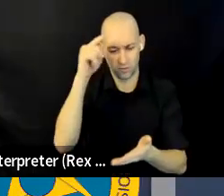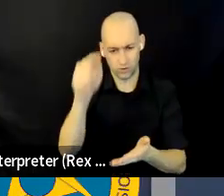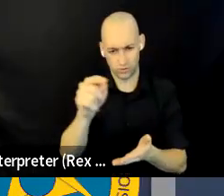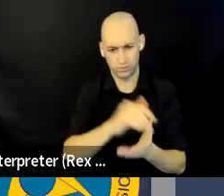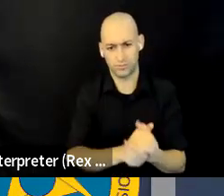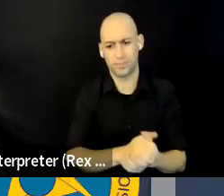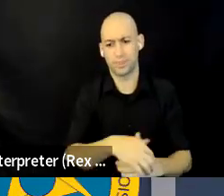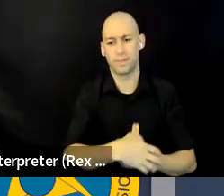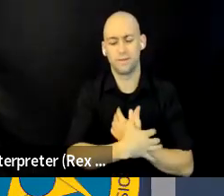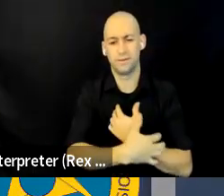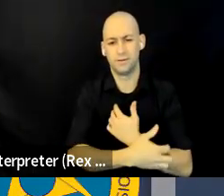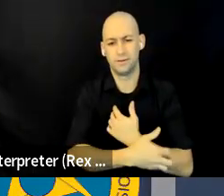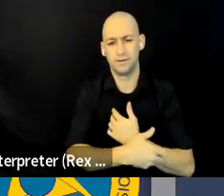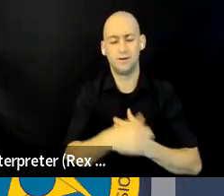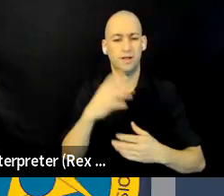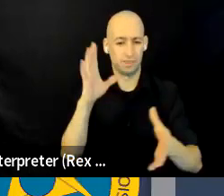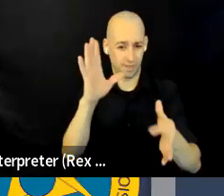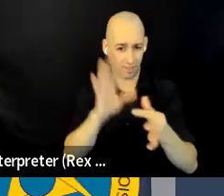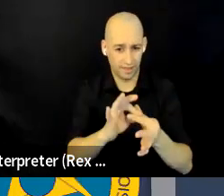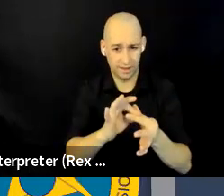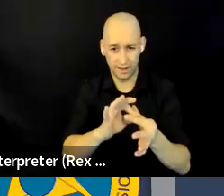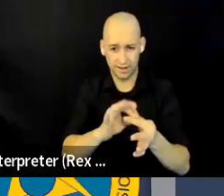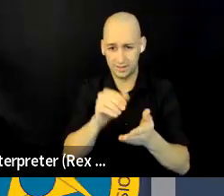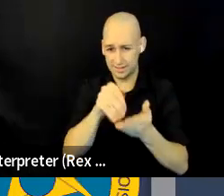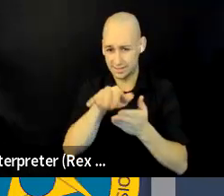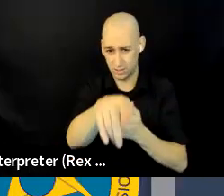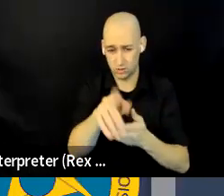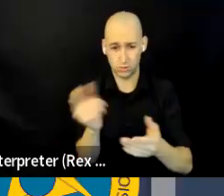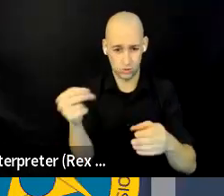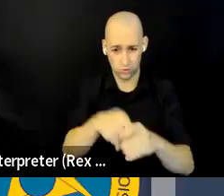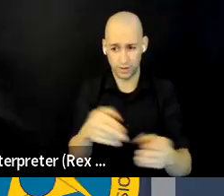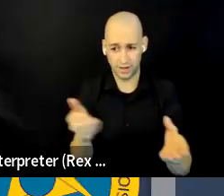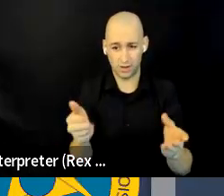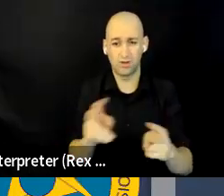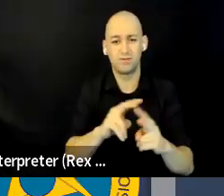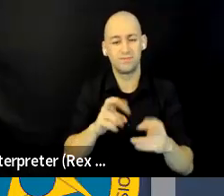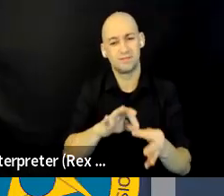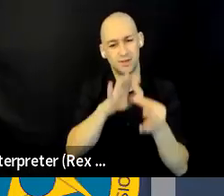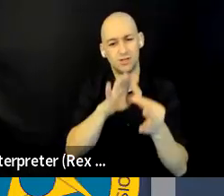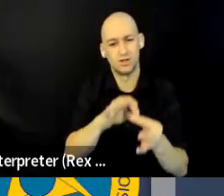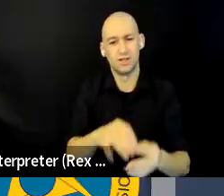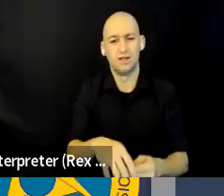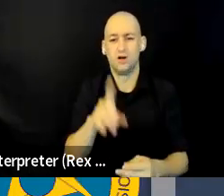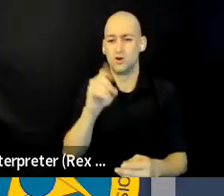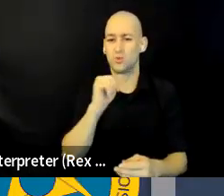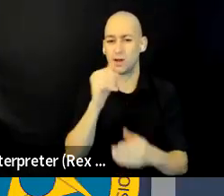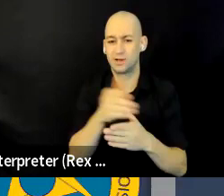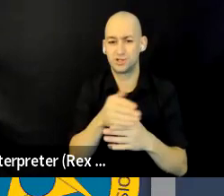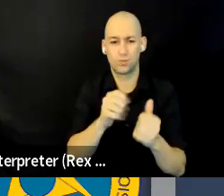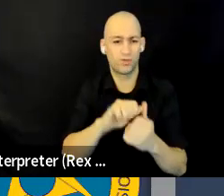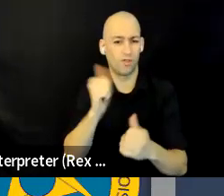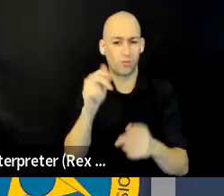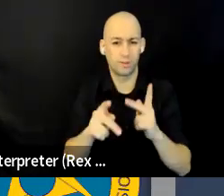number to access the webinar. These should not be shared with other participants as they are registered to your name and can create confusion to staff when making